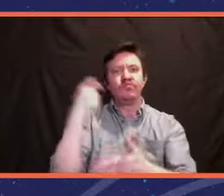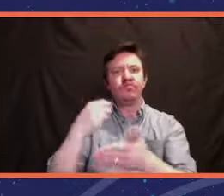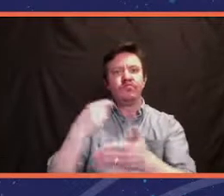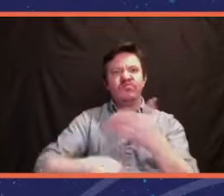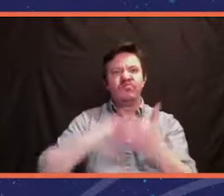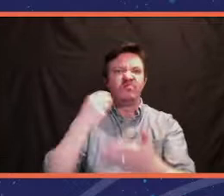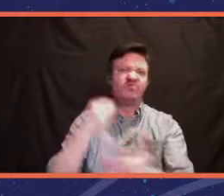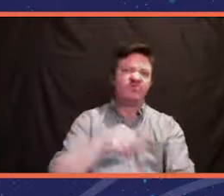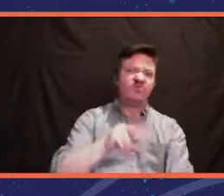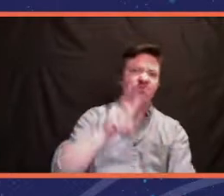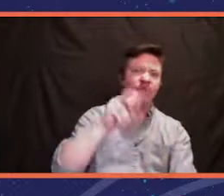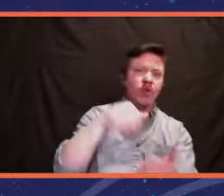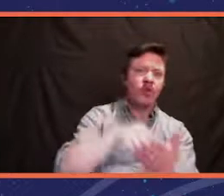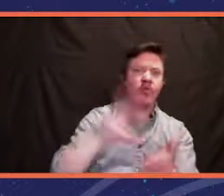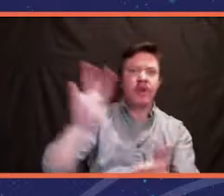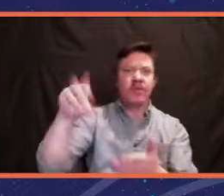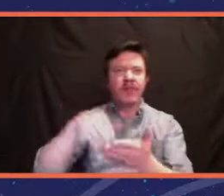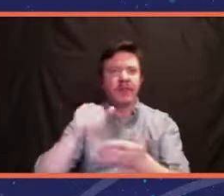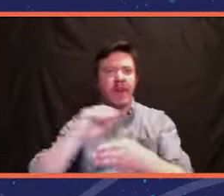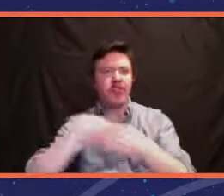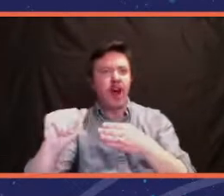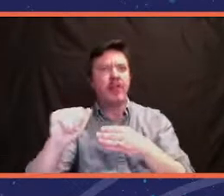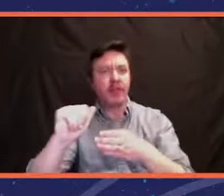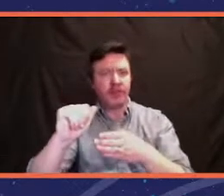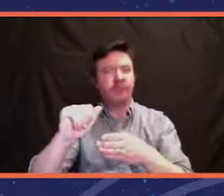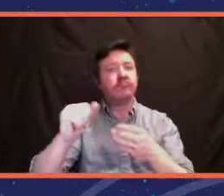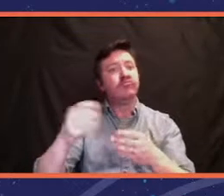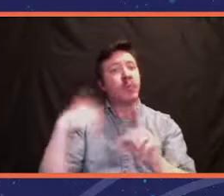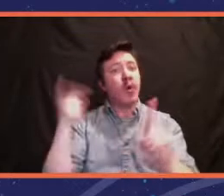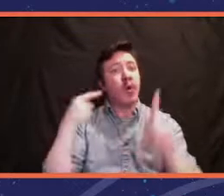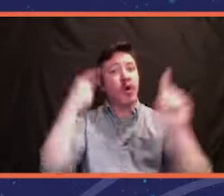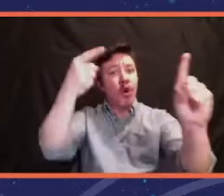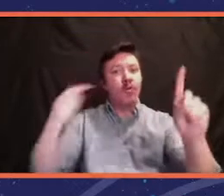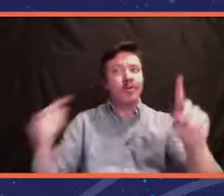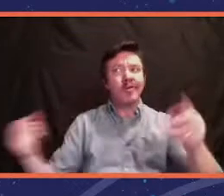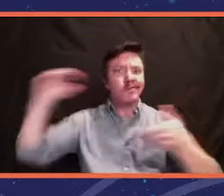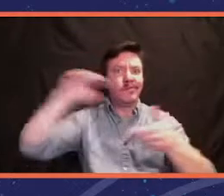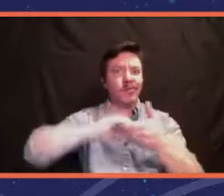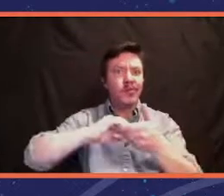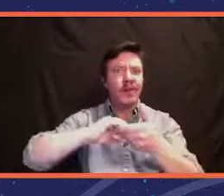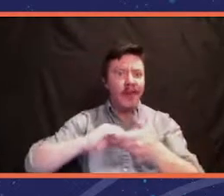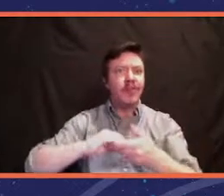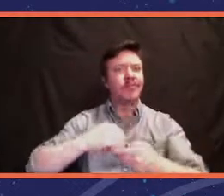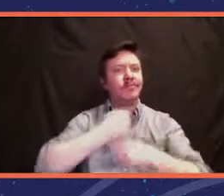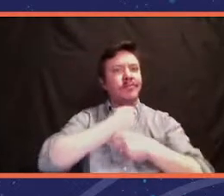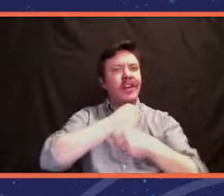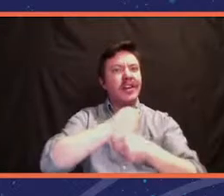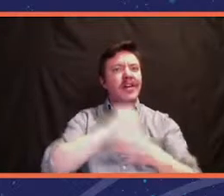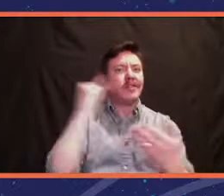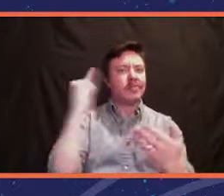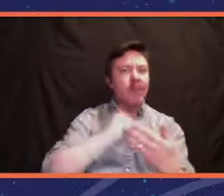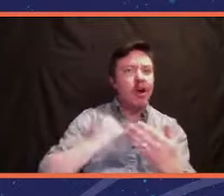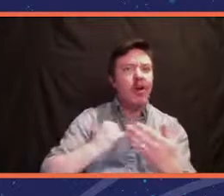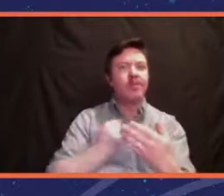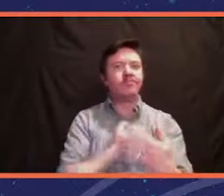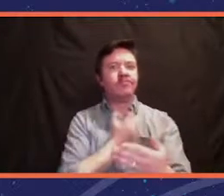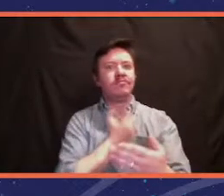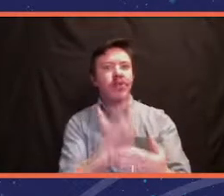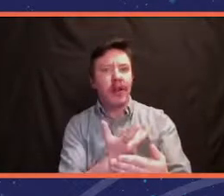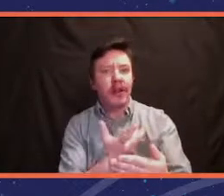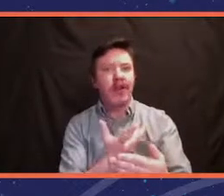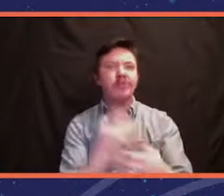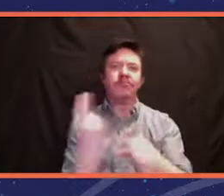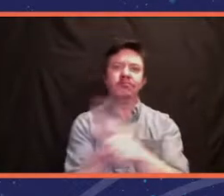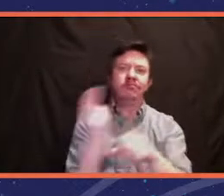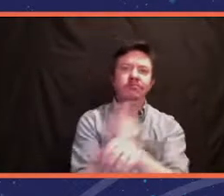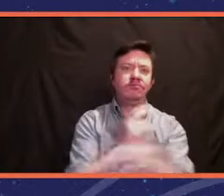the idea was that we would work together to deliver content to the artists with our partners. And